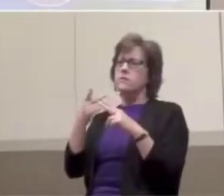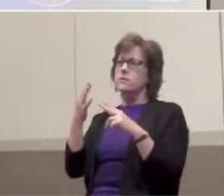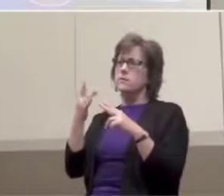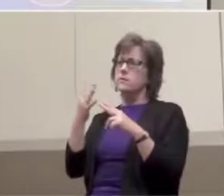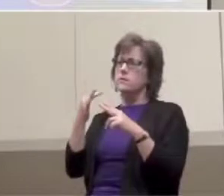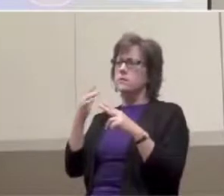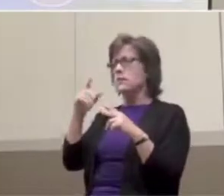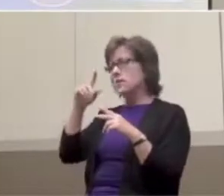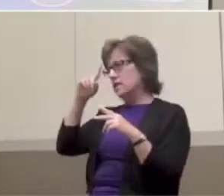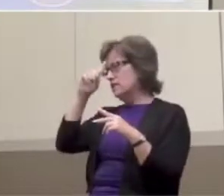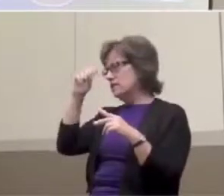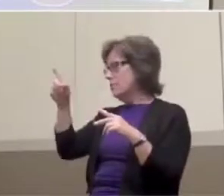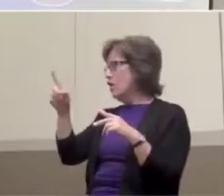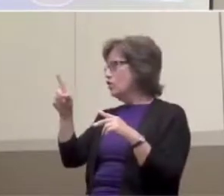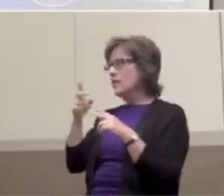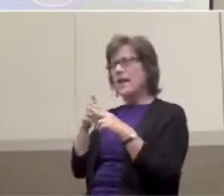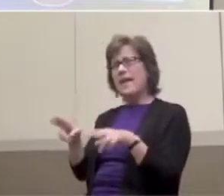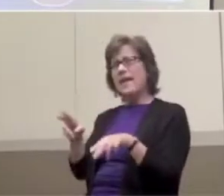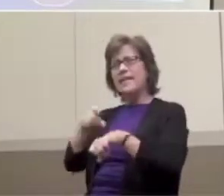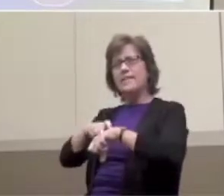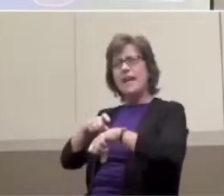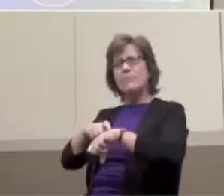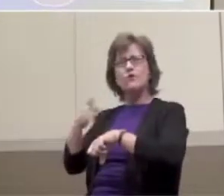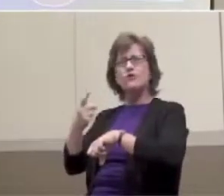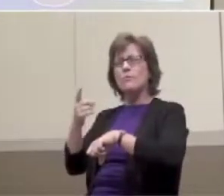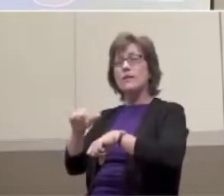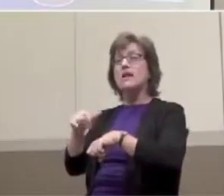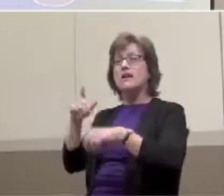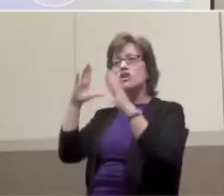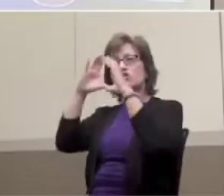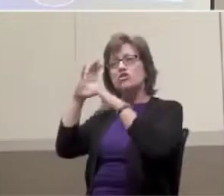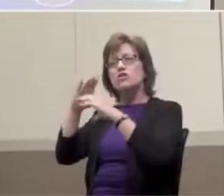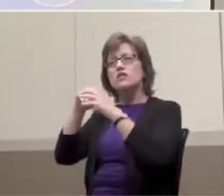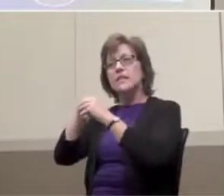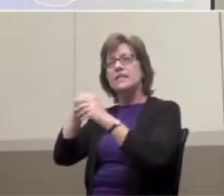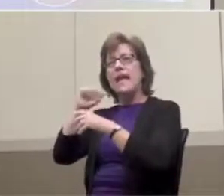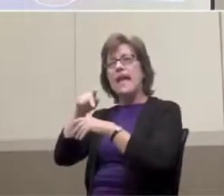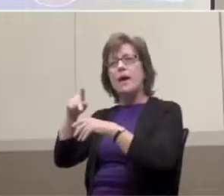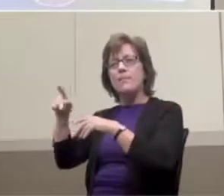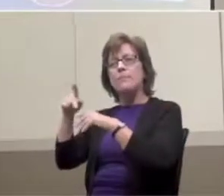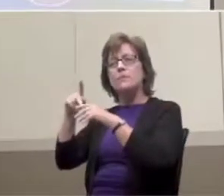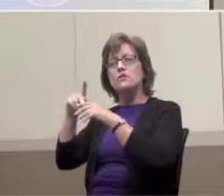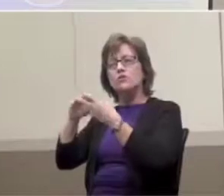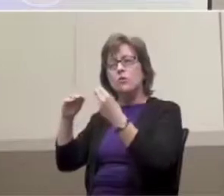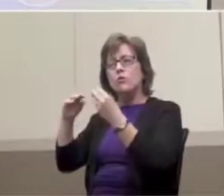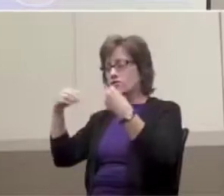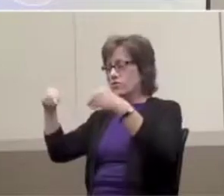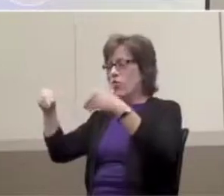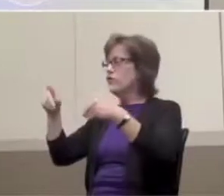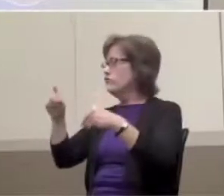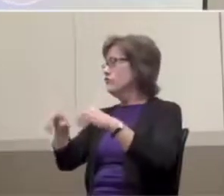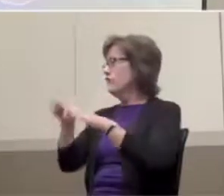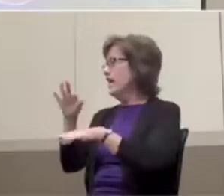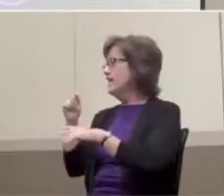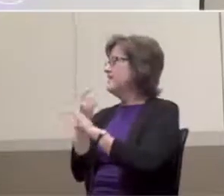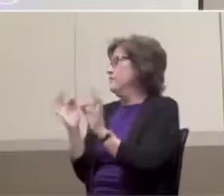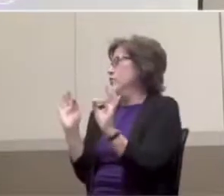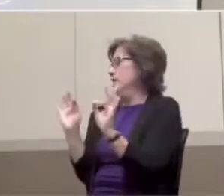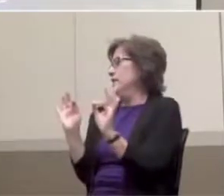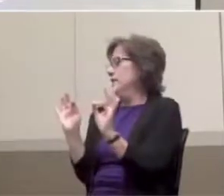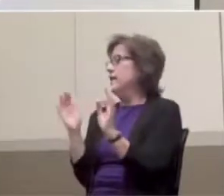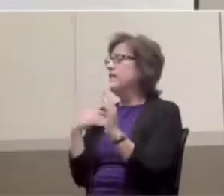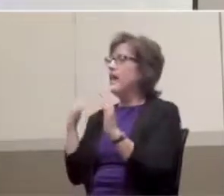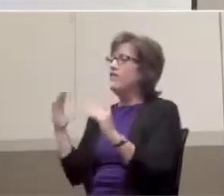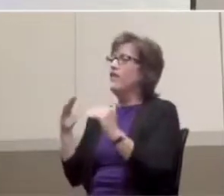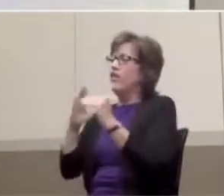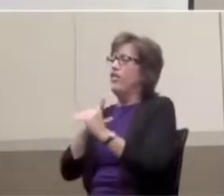Smart Egg Timer or something of that nature. If you do a search in the App Store, you should be able to come across it. It's the free one. They do an advanced one. The free one